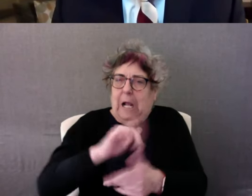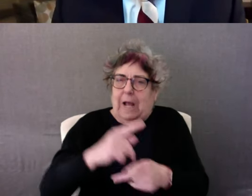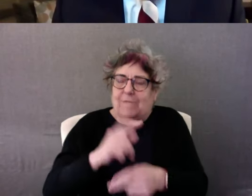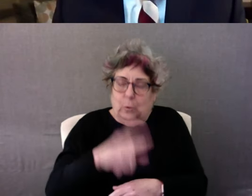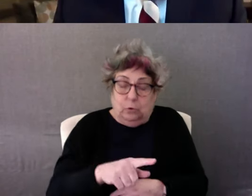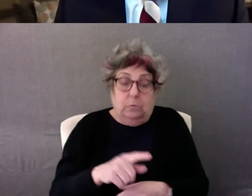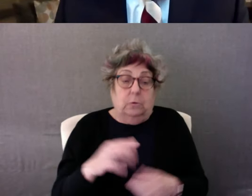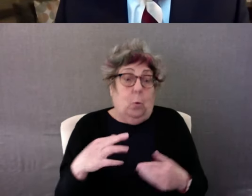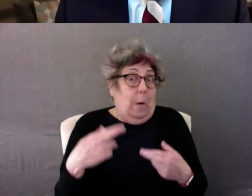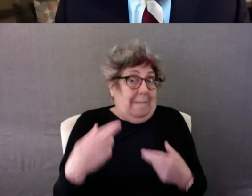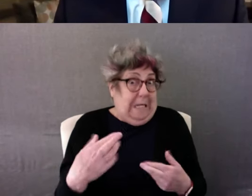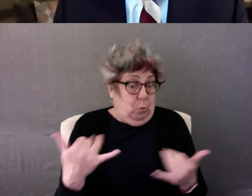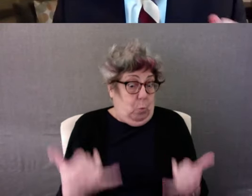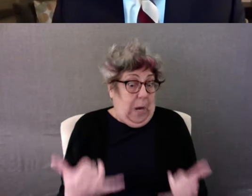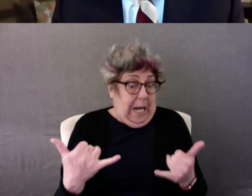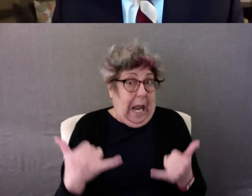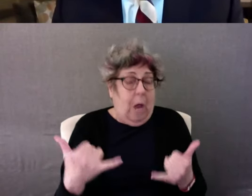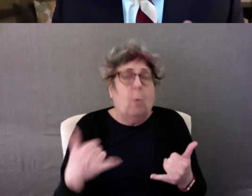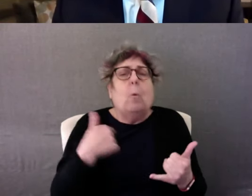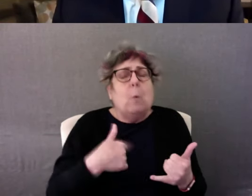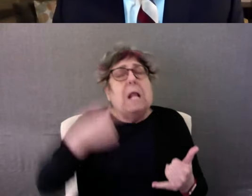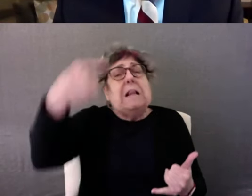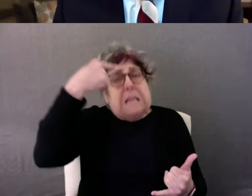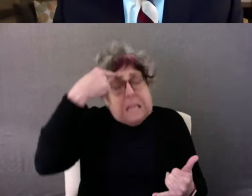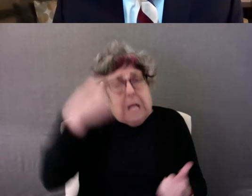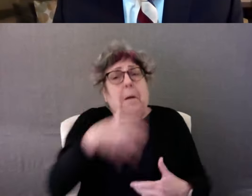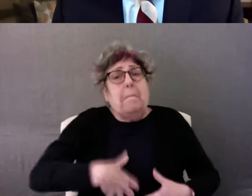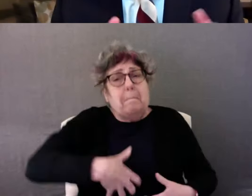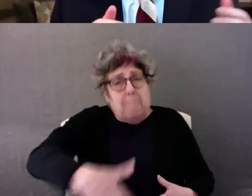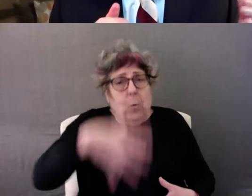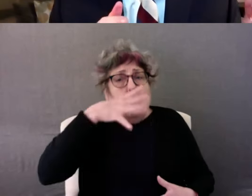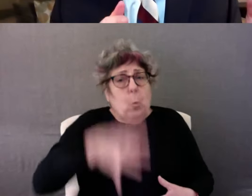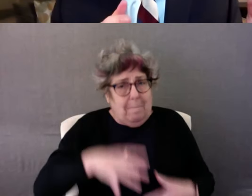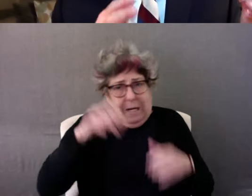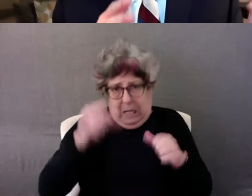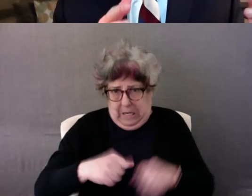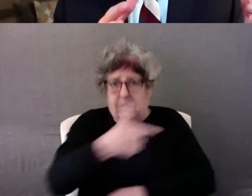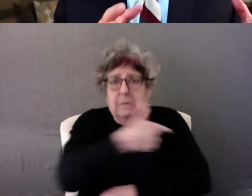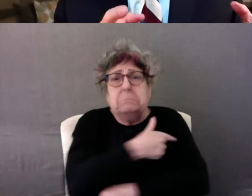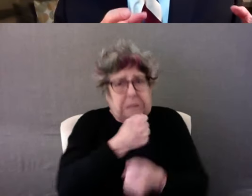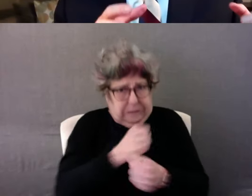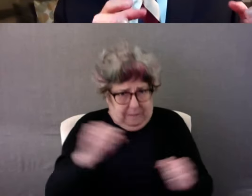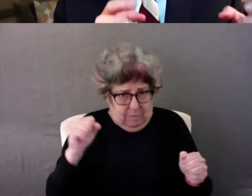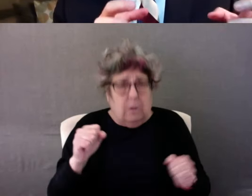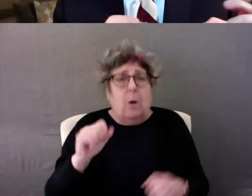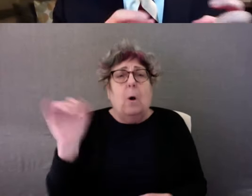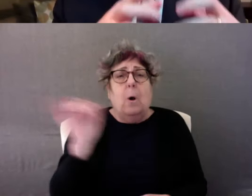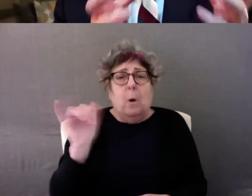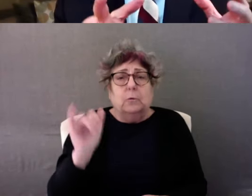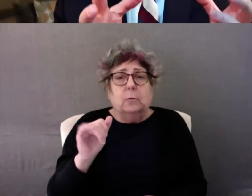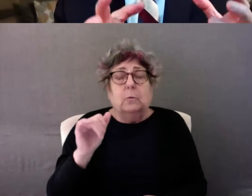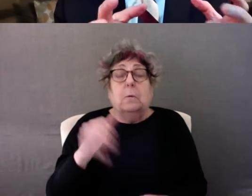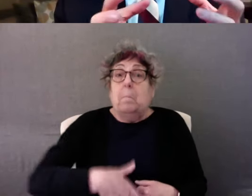presently, we believe that pregnant women can be vaccinated safely. And there's also even a possibility that if pregnant women